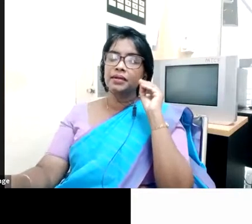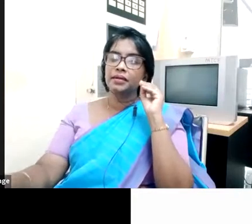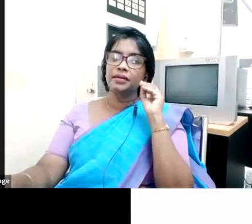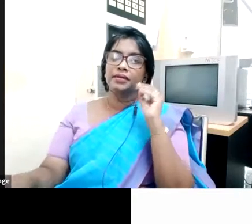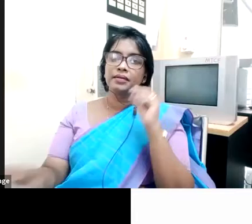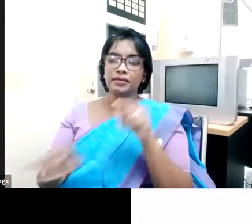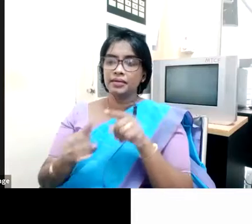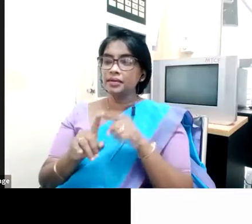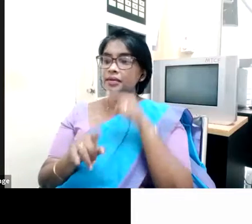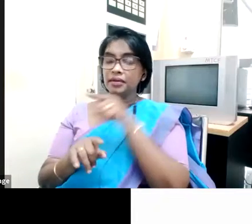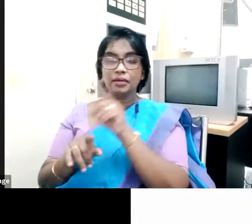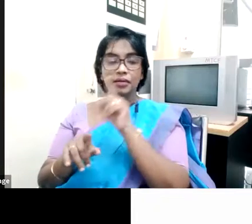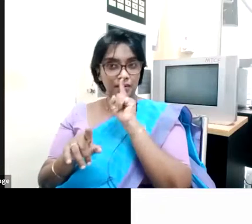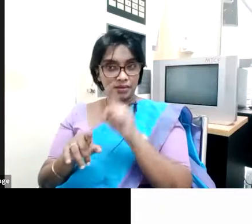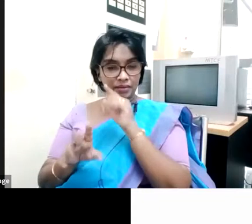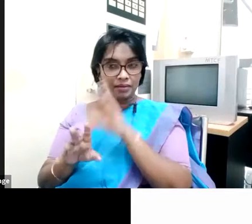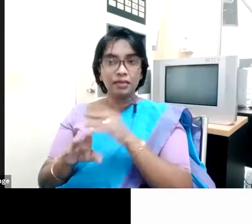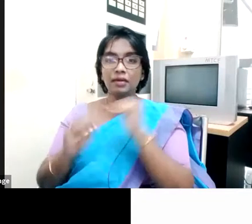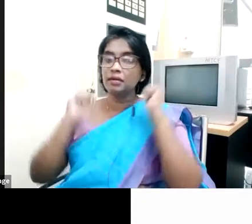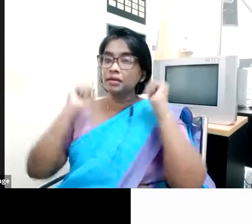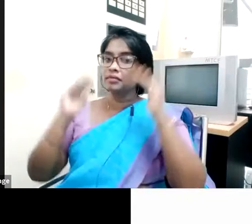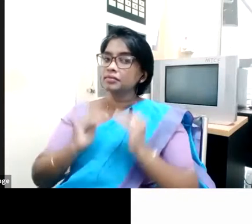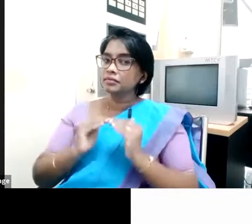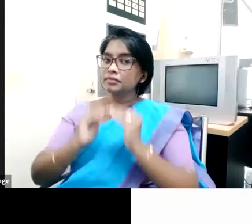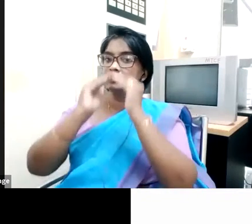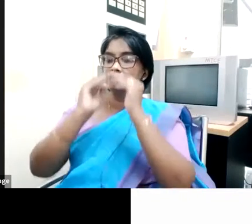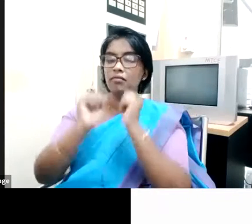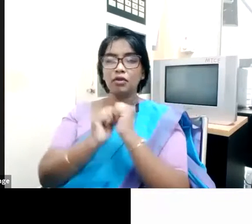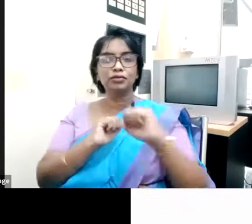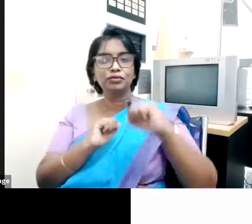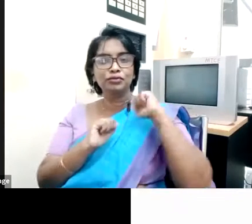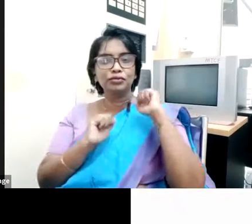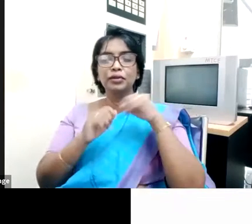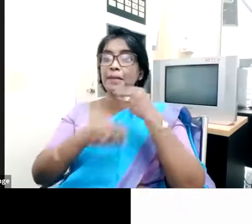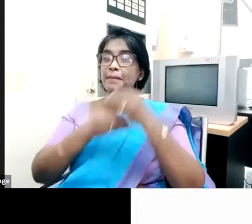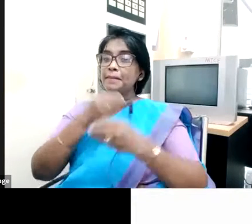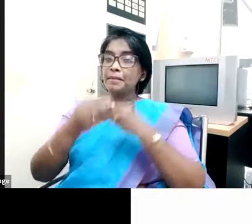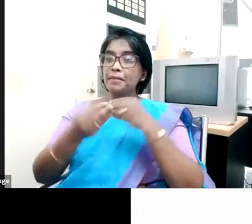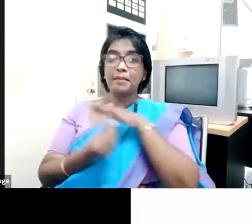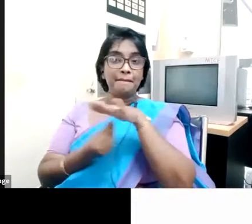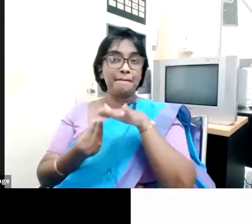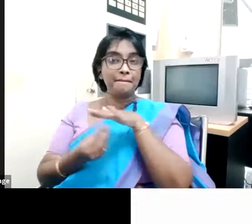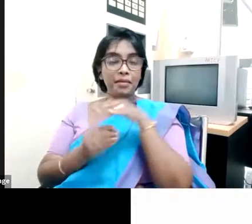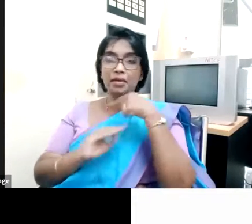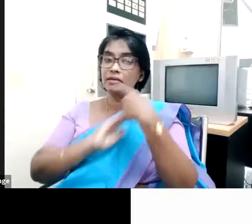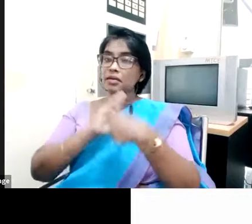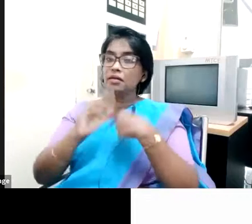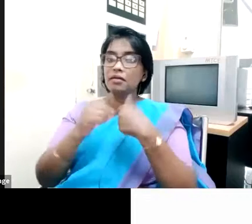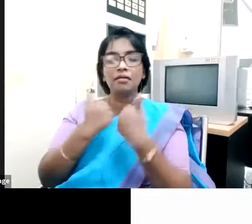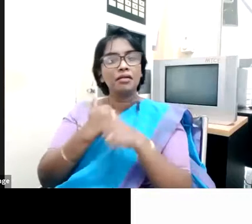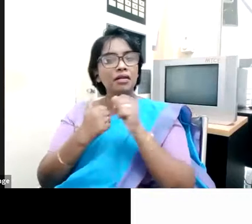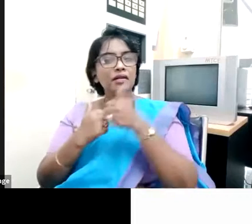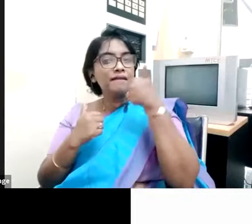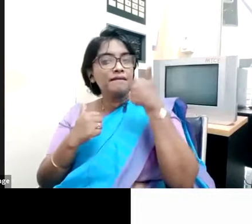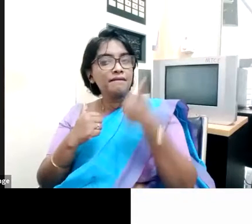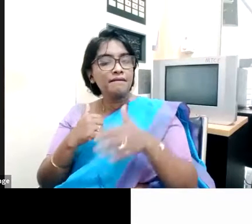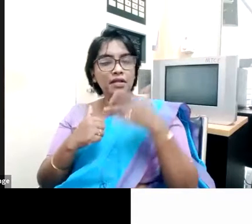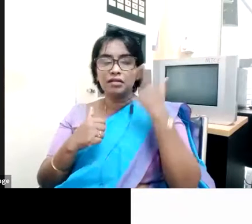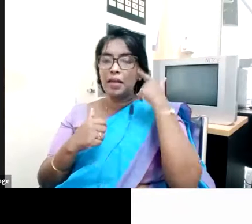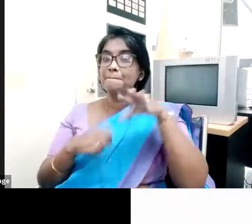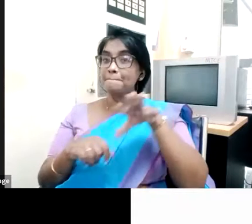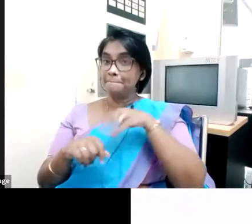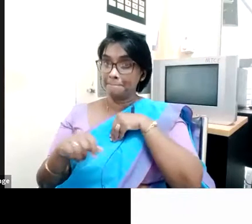Sri Lanka, especially through developing entrepreneurship among youth and women, empowering them to drive the